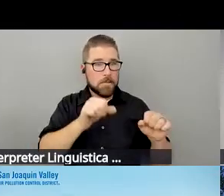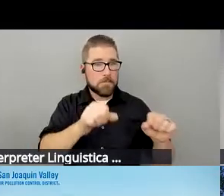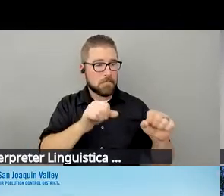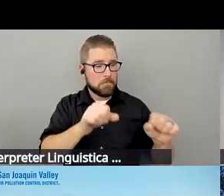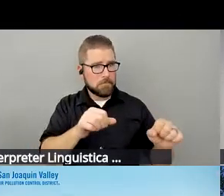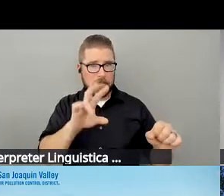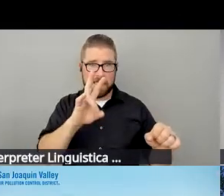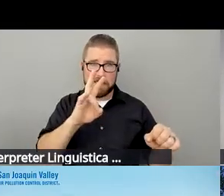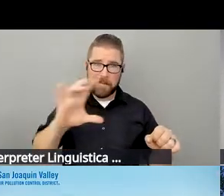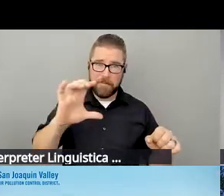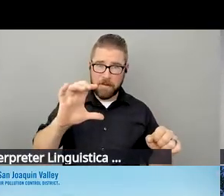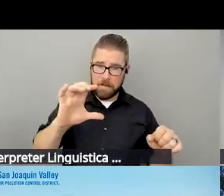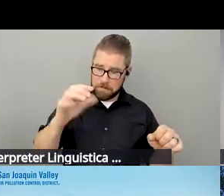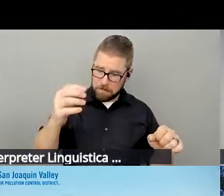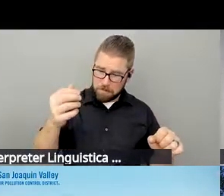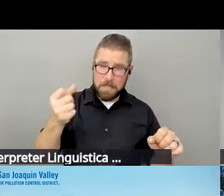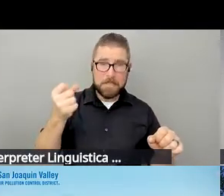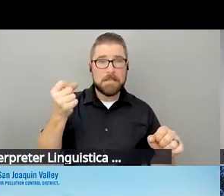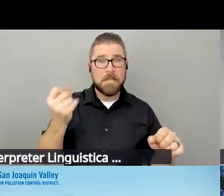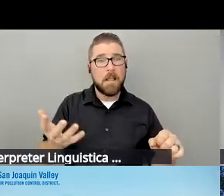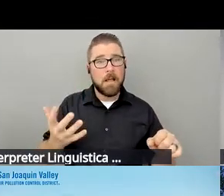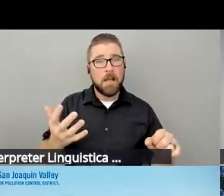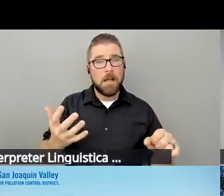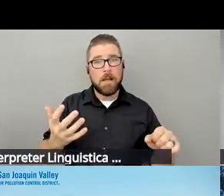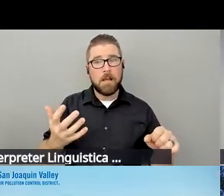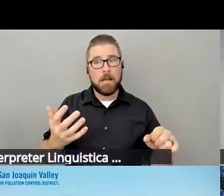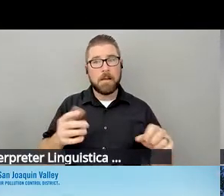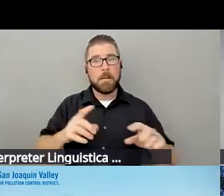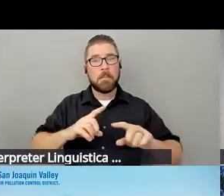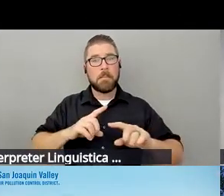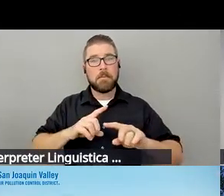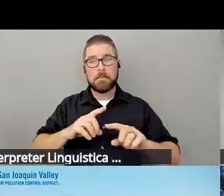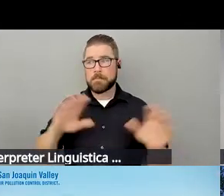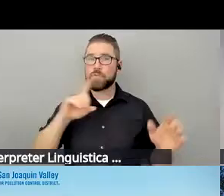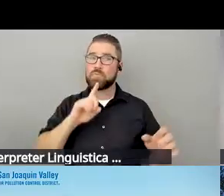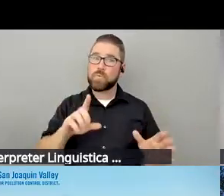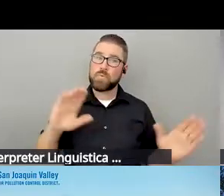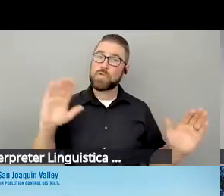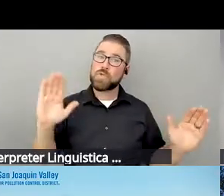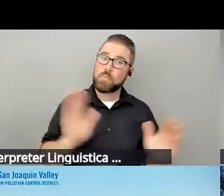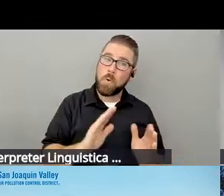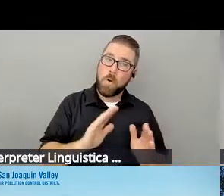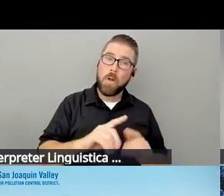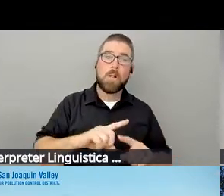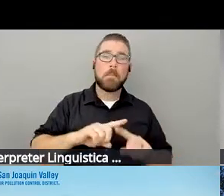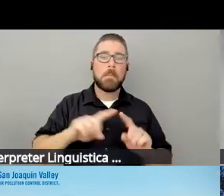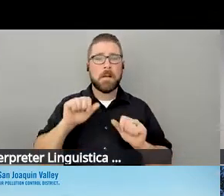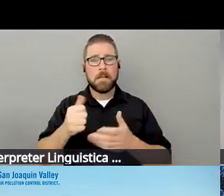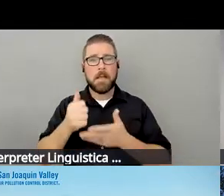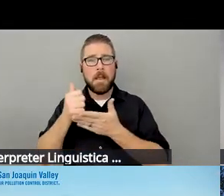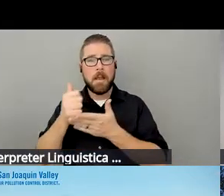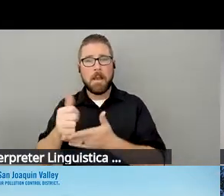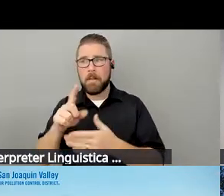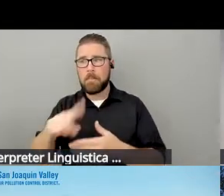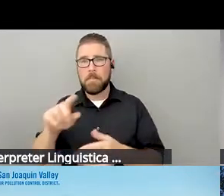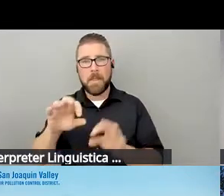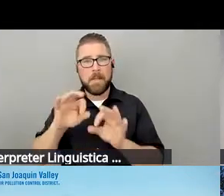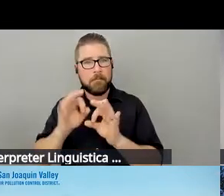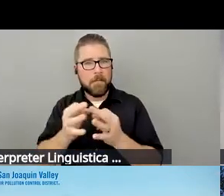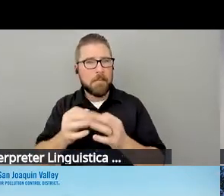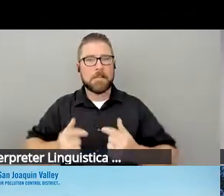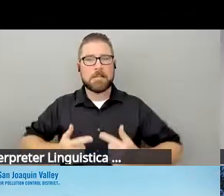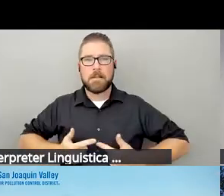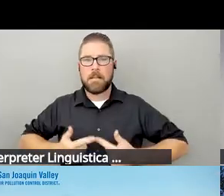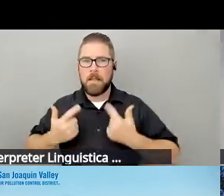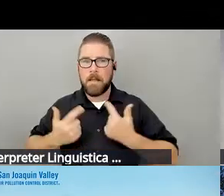kind of impact a lot of folks through that measure. But it will also, though, be only just a portion of the funding. Again, we'll still have $6